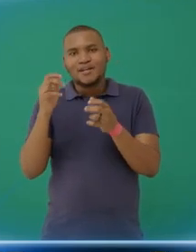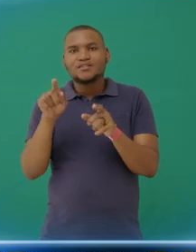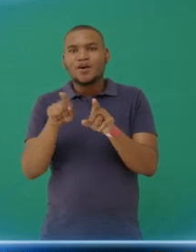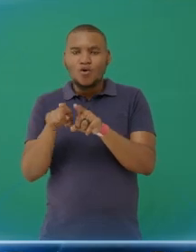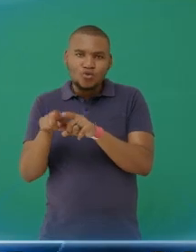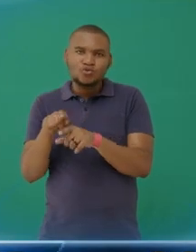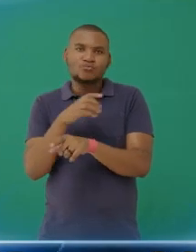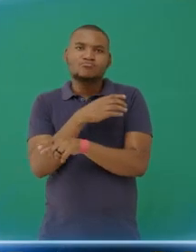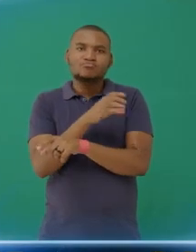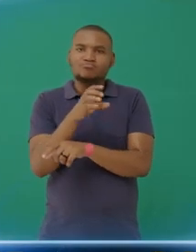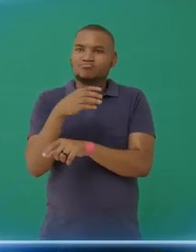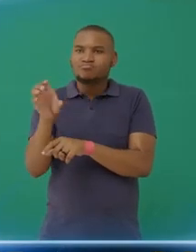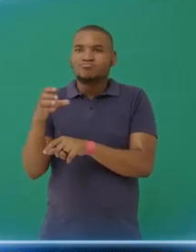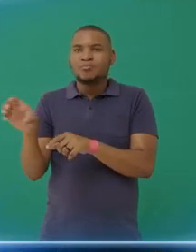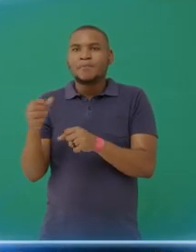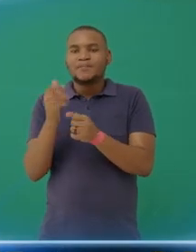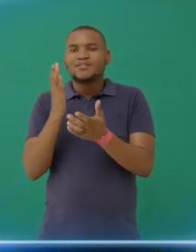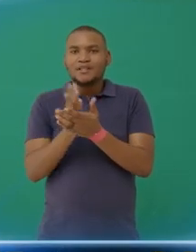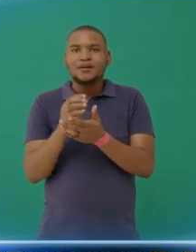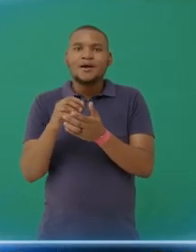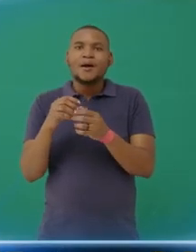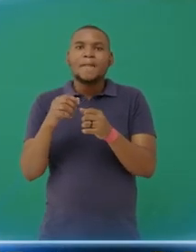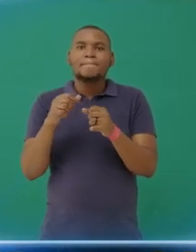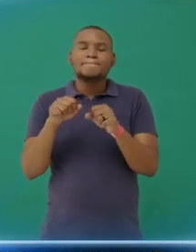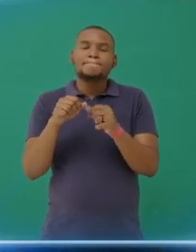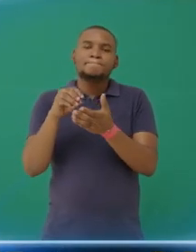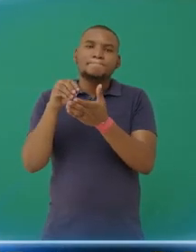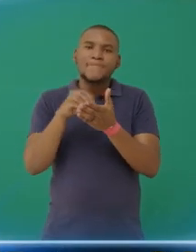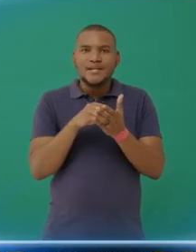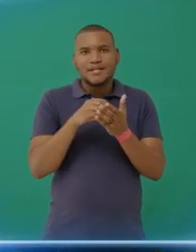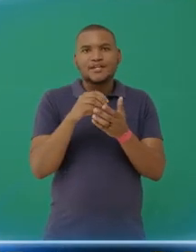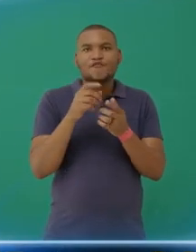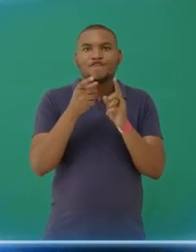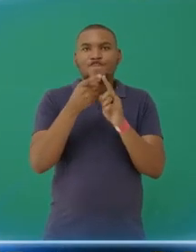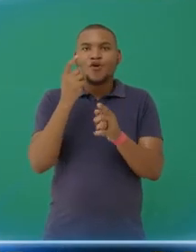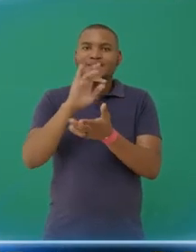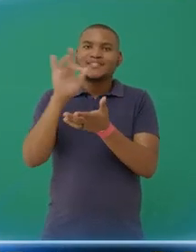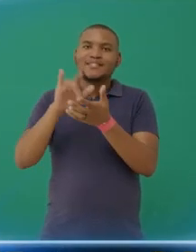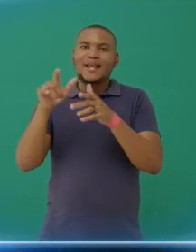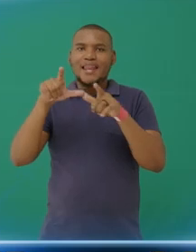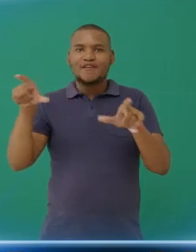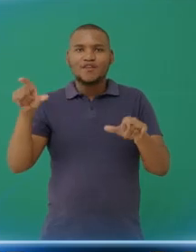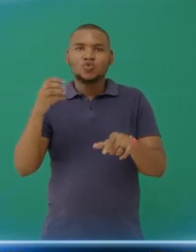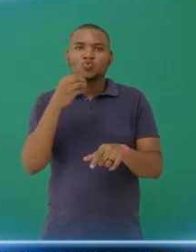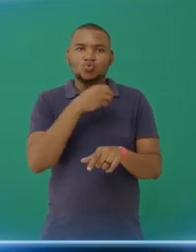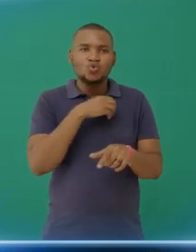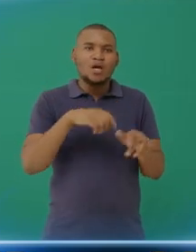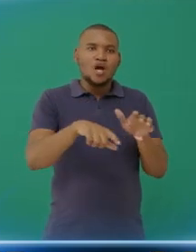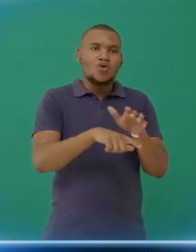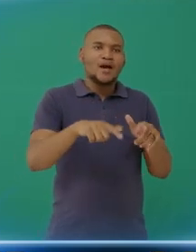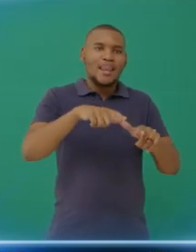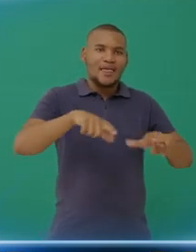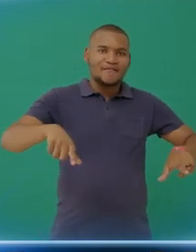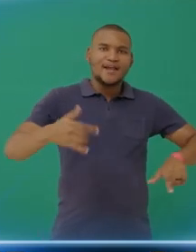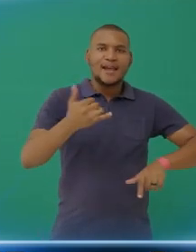So devolution essentially means that bringing down certain powers from a central level down to a local level like